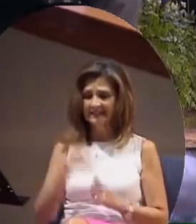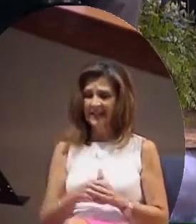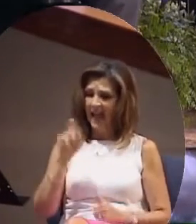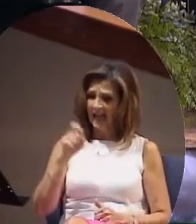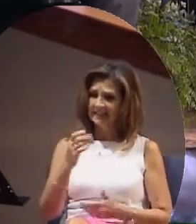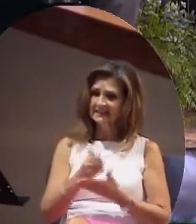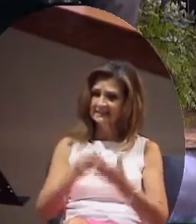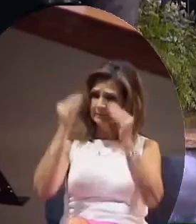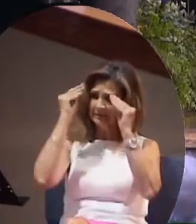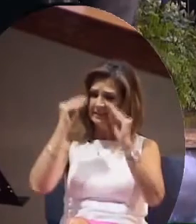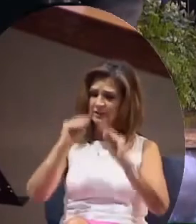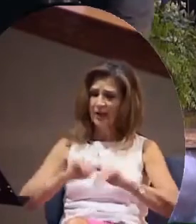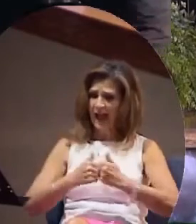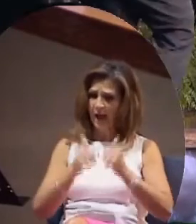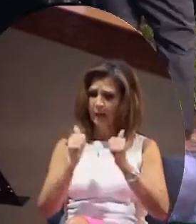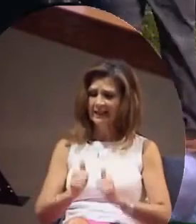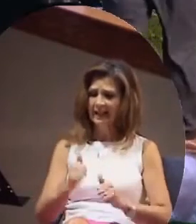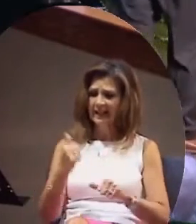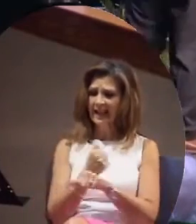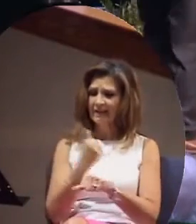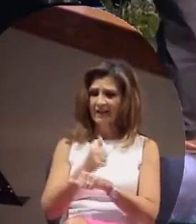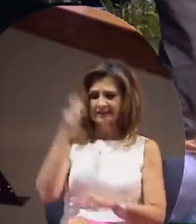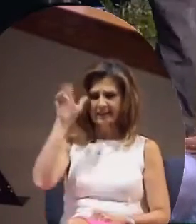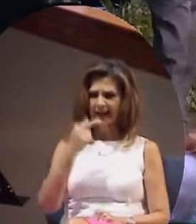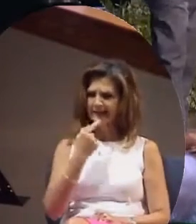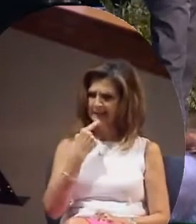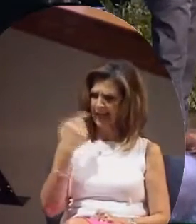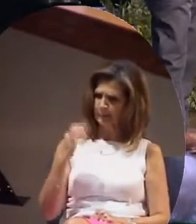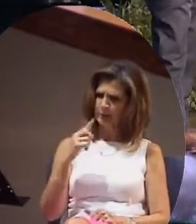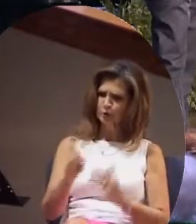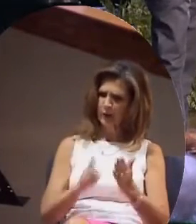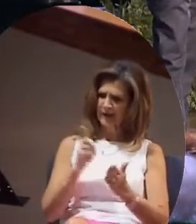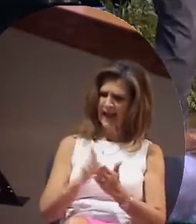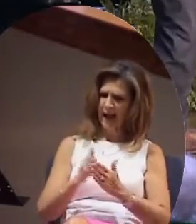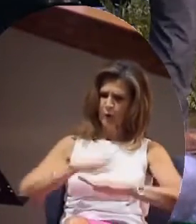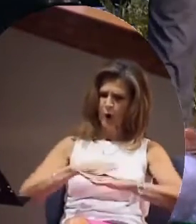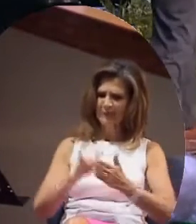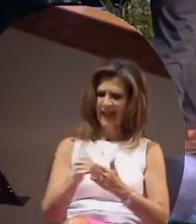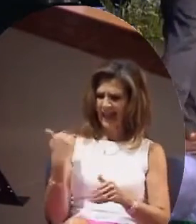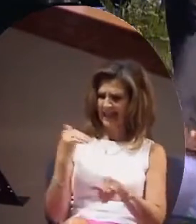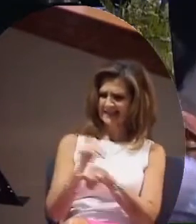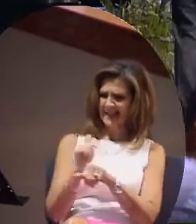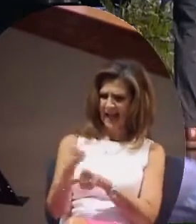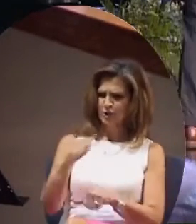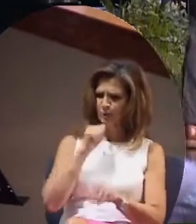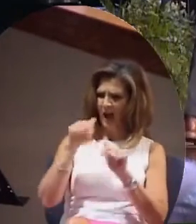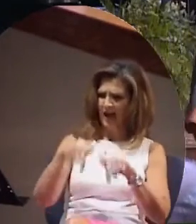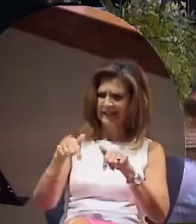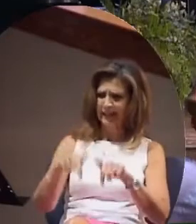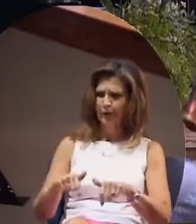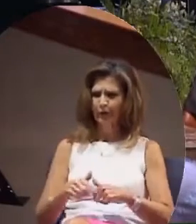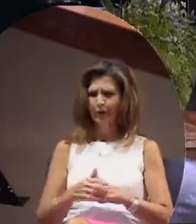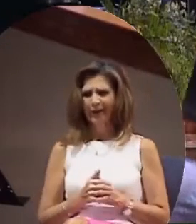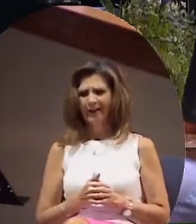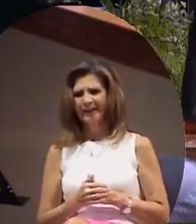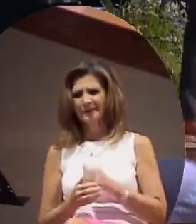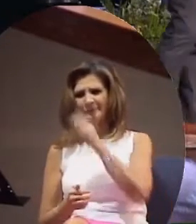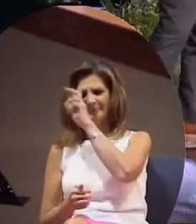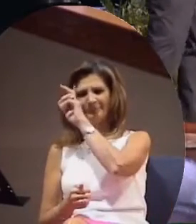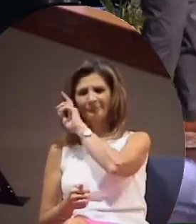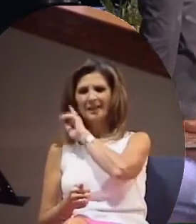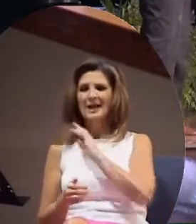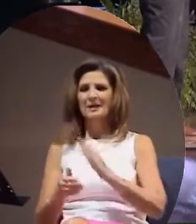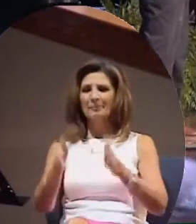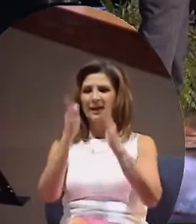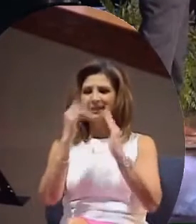need some instructions on fighting the devil." And I thought, I just preached an hour on that last night. Amen. Listen to me. Your